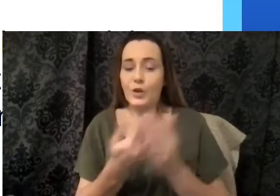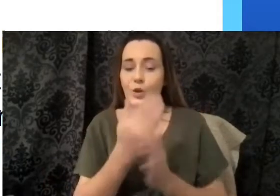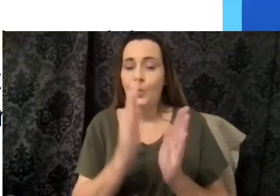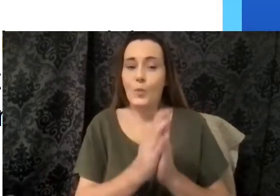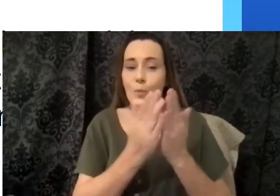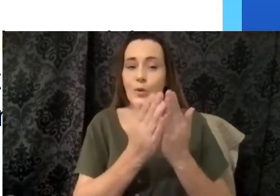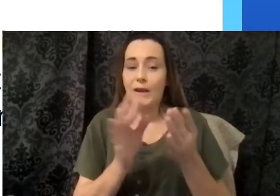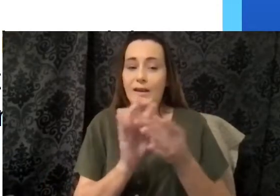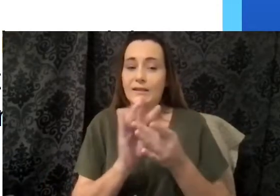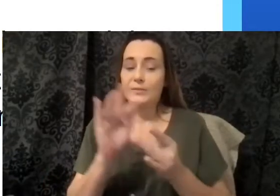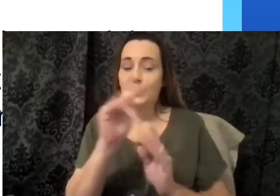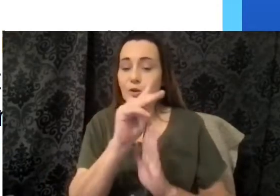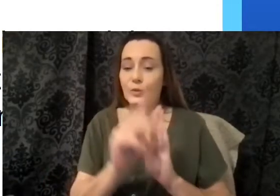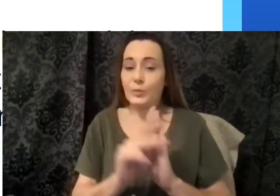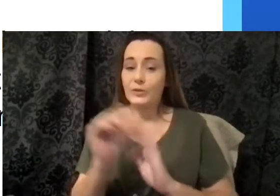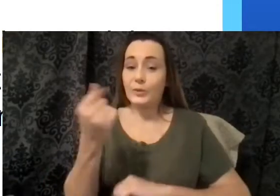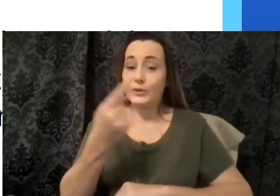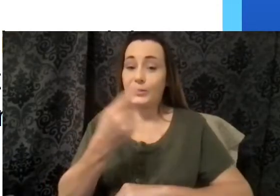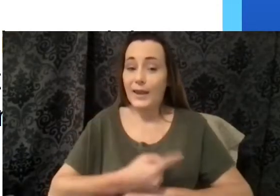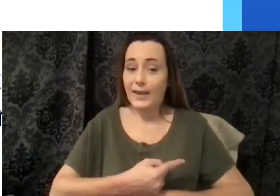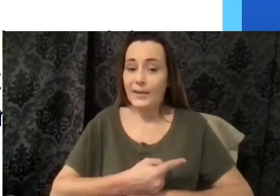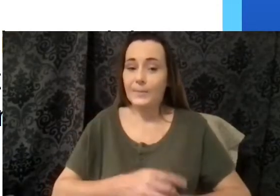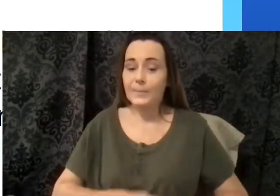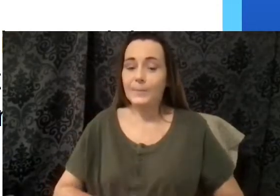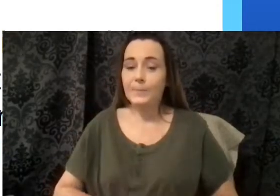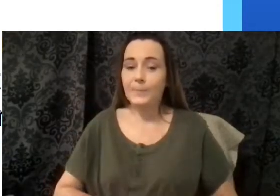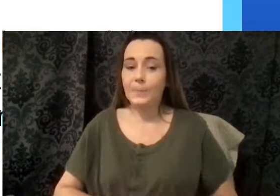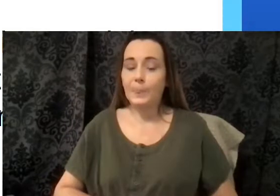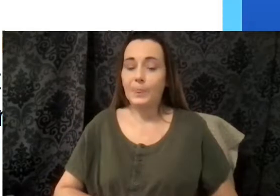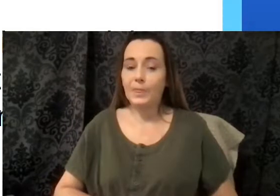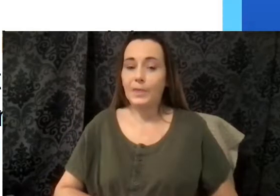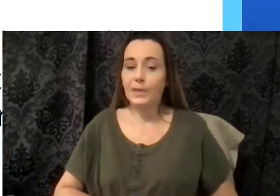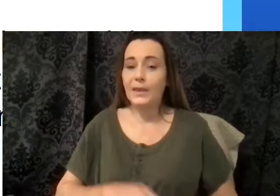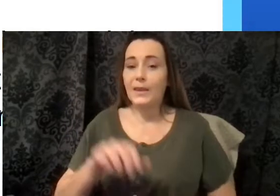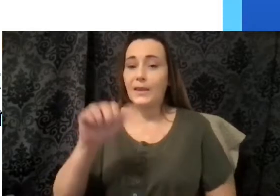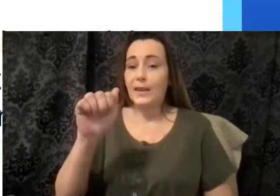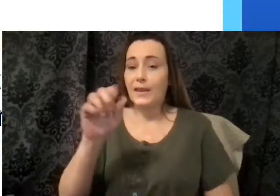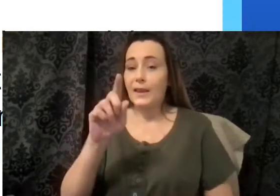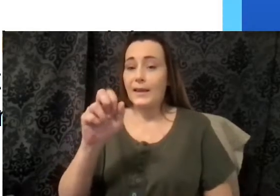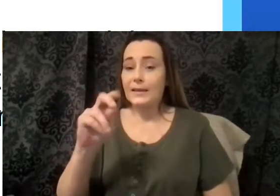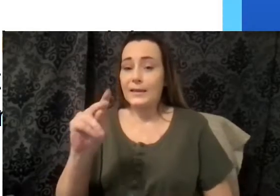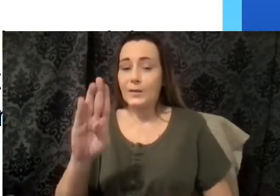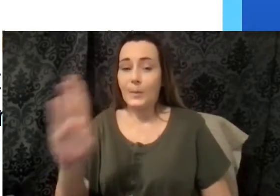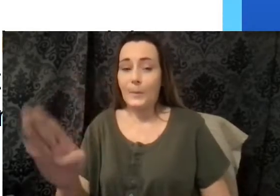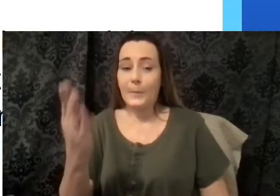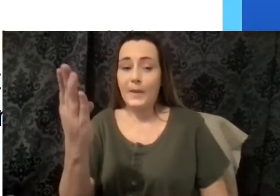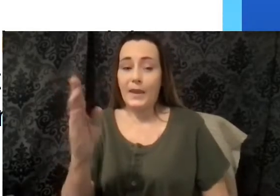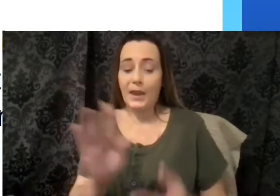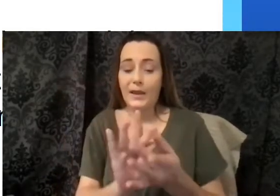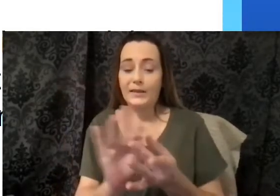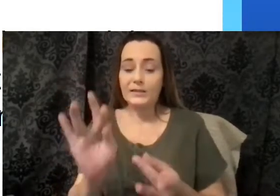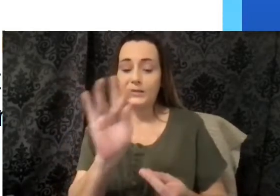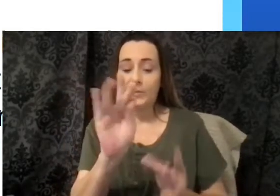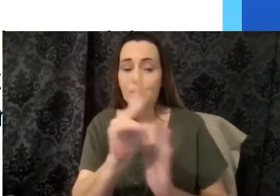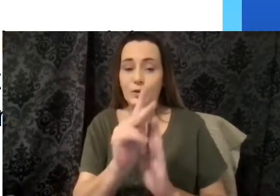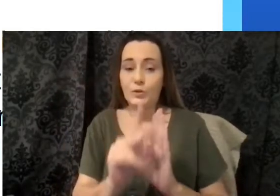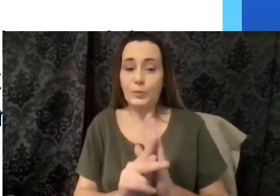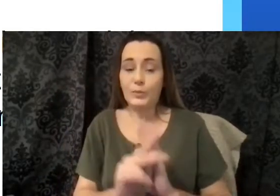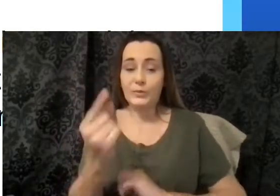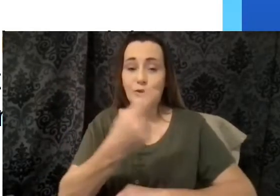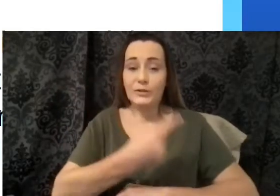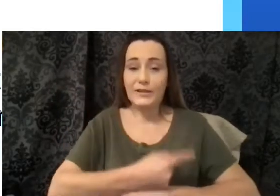Motion 4, to approve the book contained in Addendum B, A Spiritual Principle a Day,